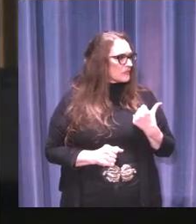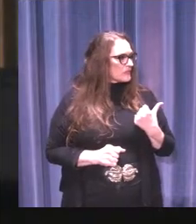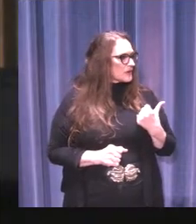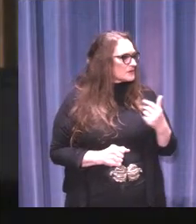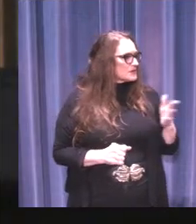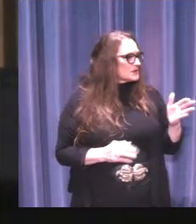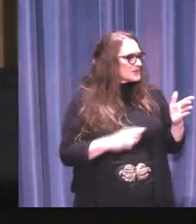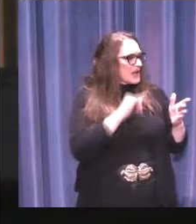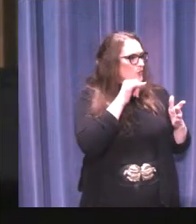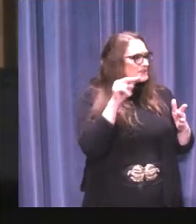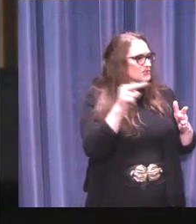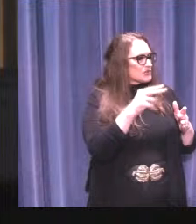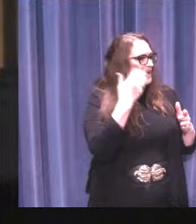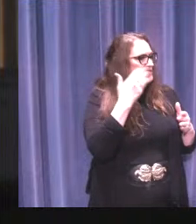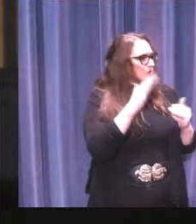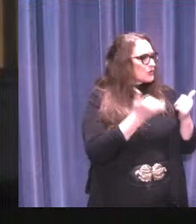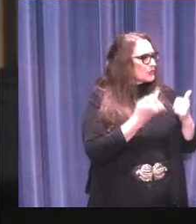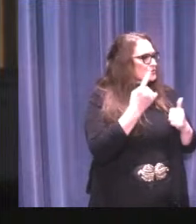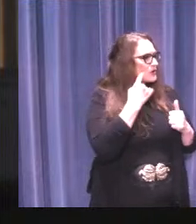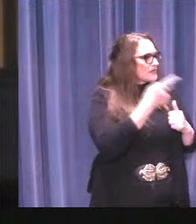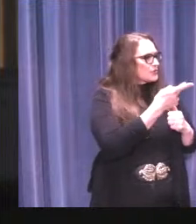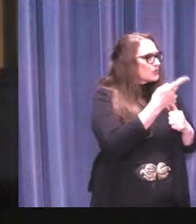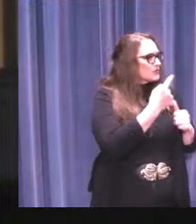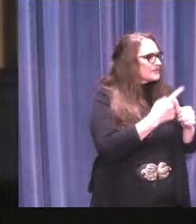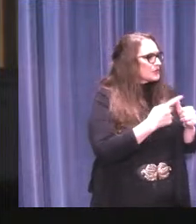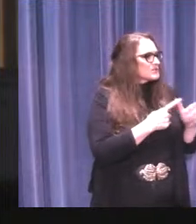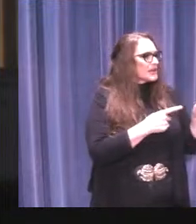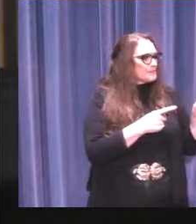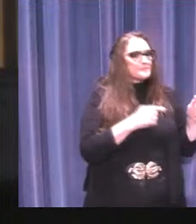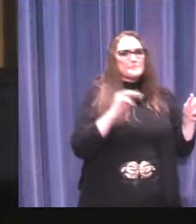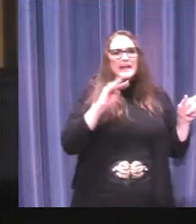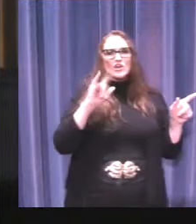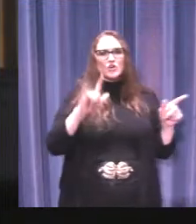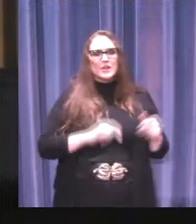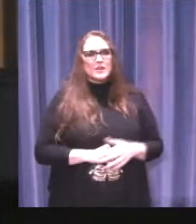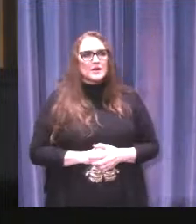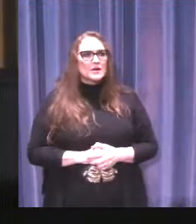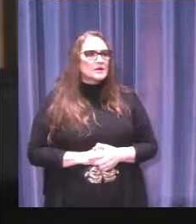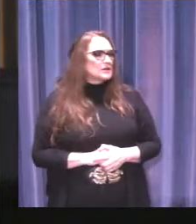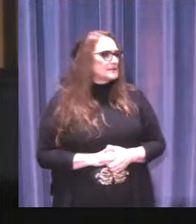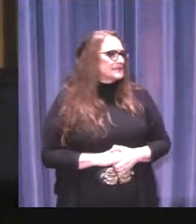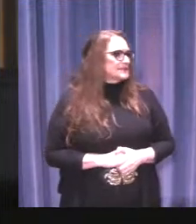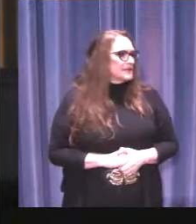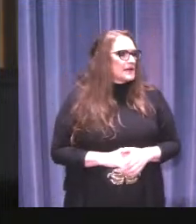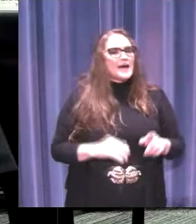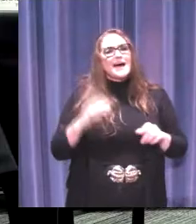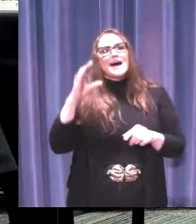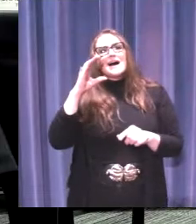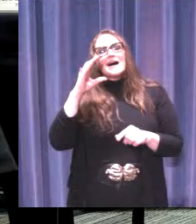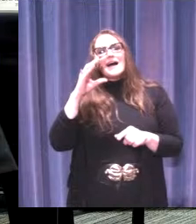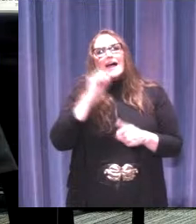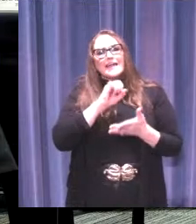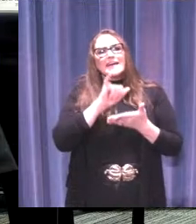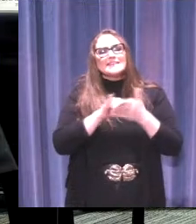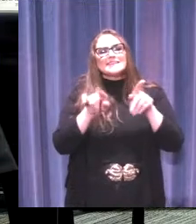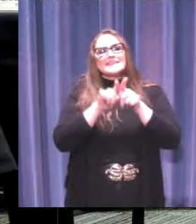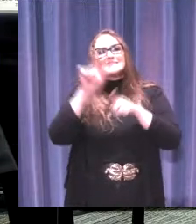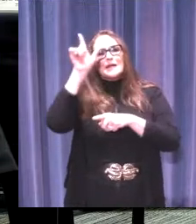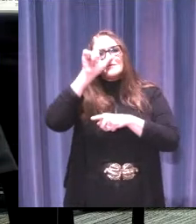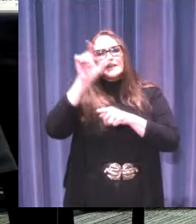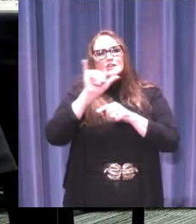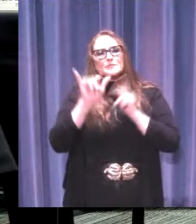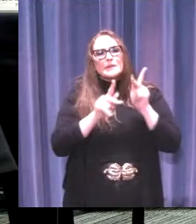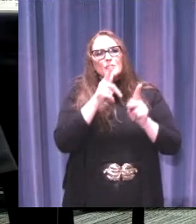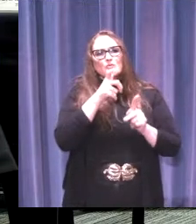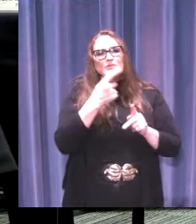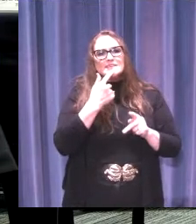Since I wasn't looking, I don't know which one of you was first. Okay, Michael. I guess that's the same logic to me as people who